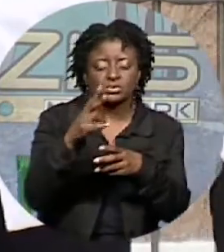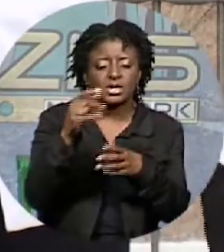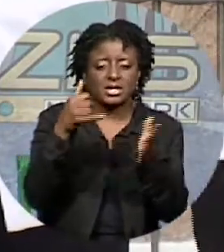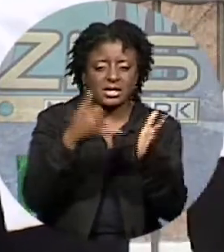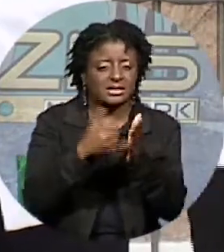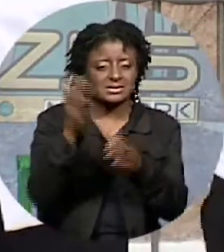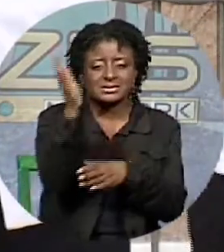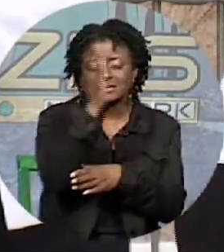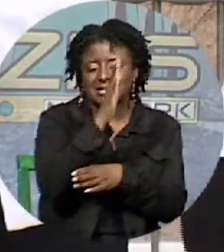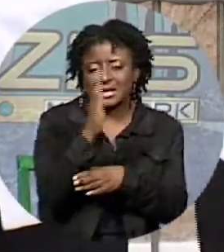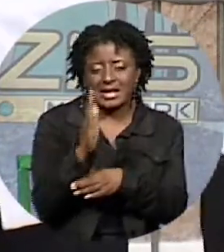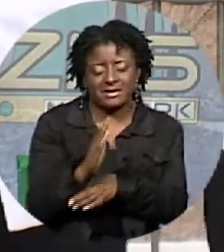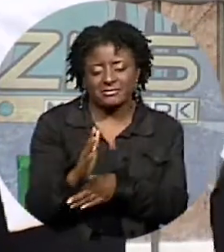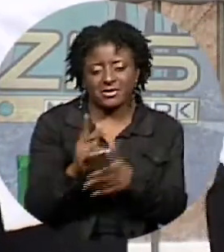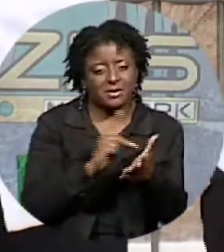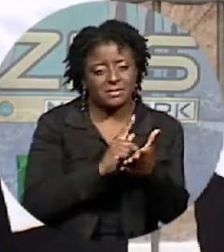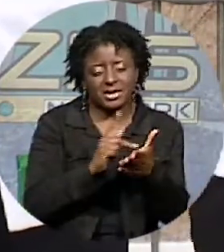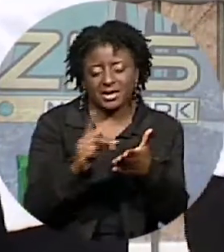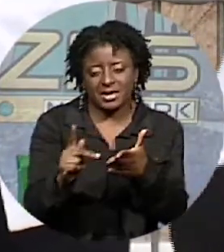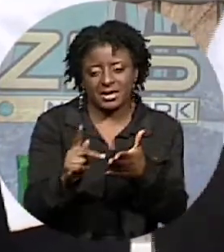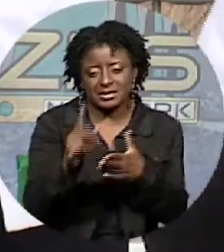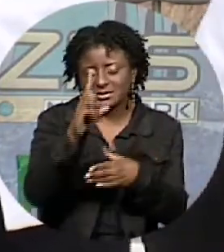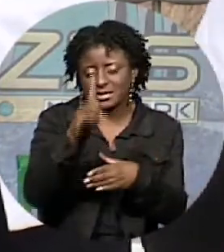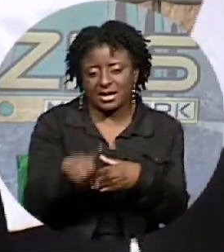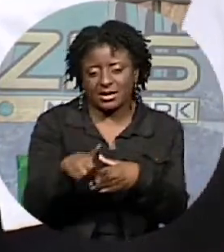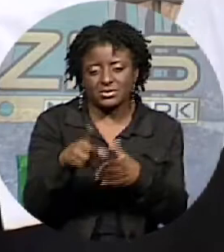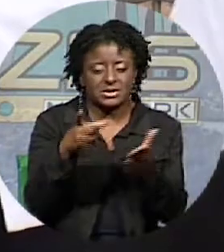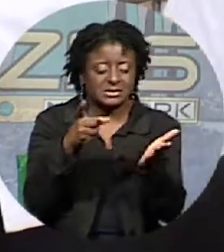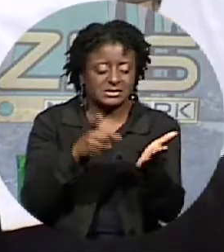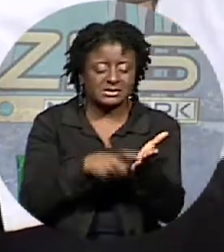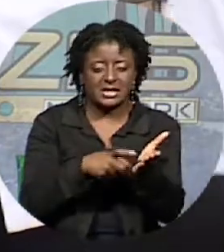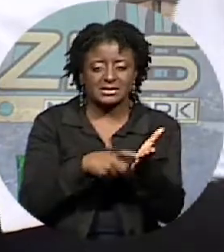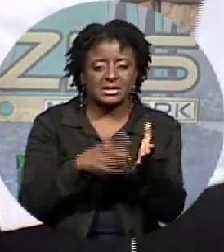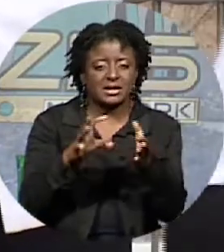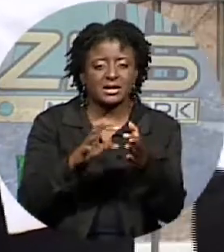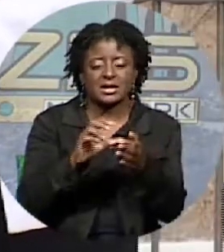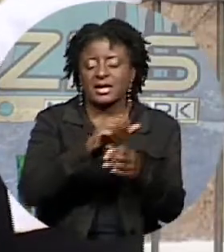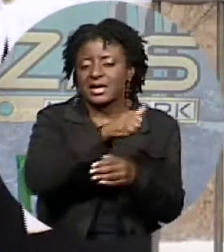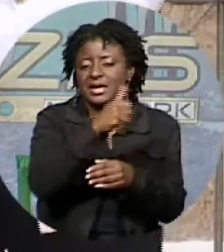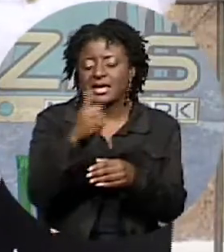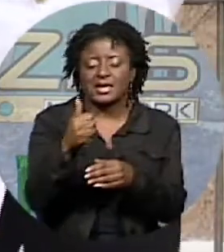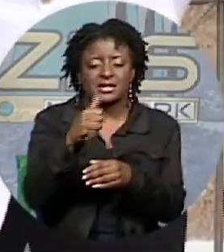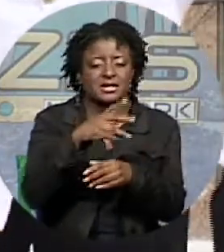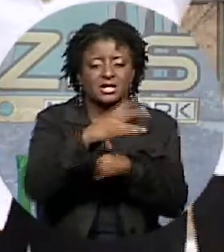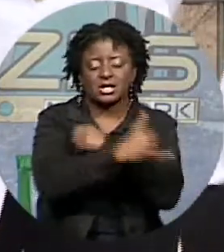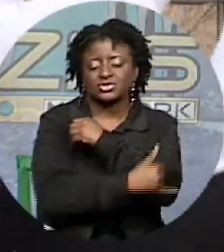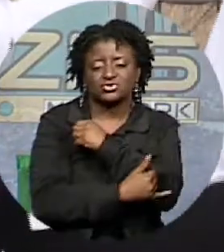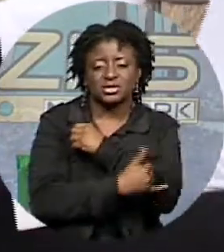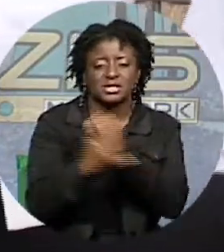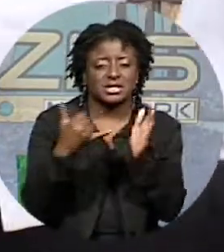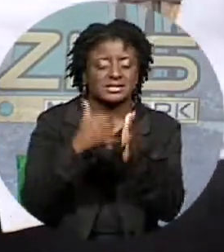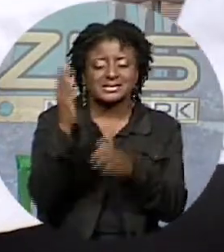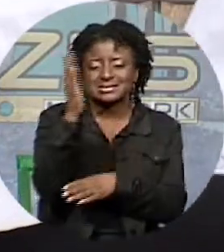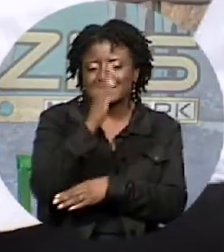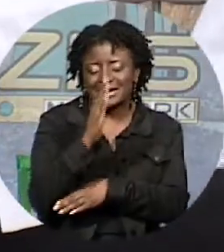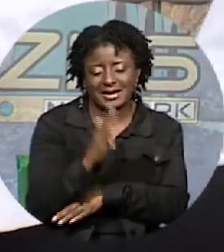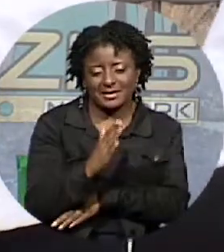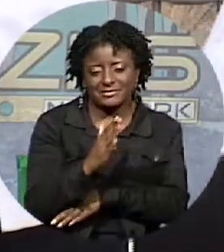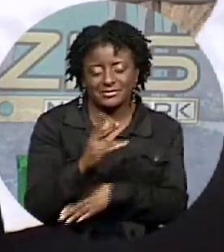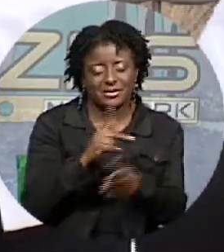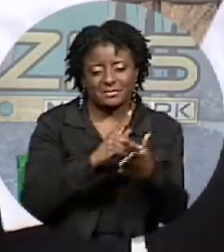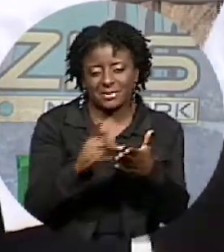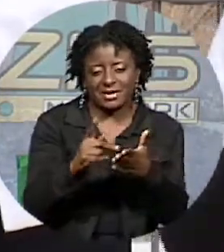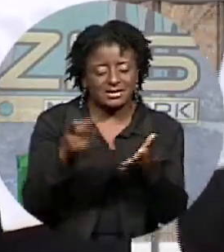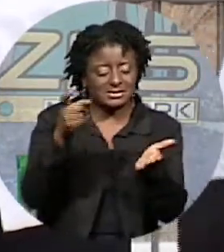the debt ever in any country. Let me put this to you lightly. It has never paid down the